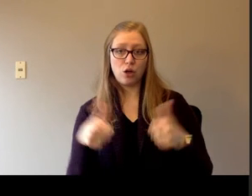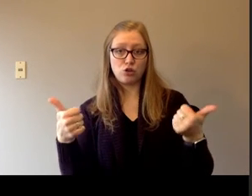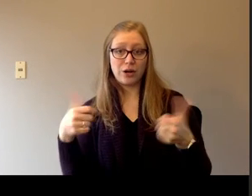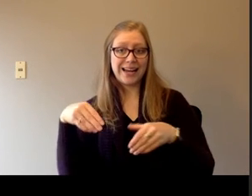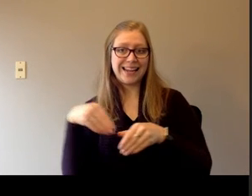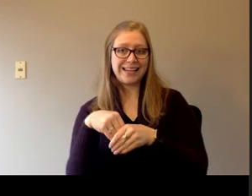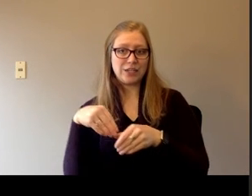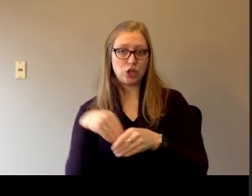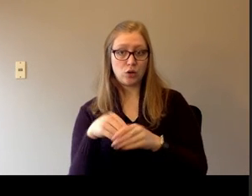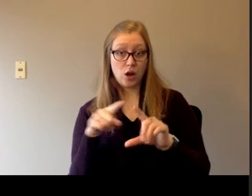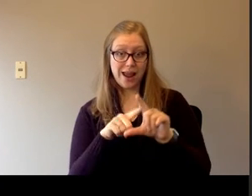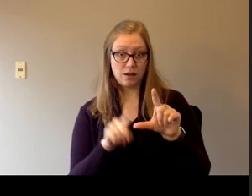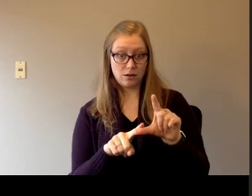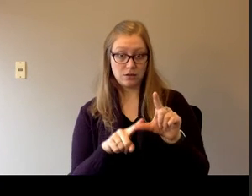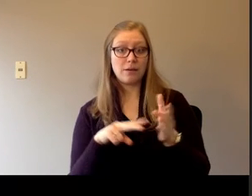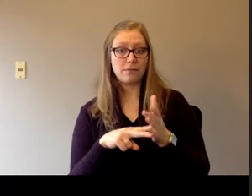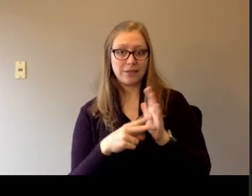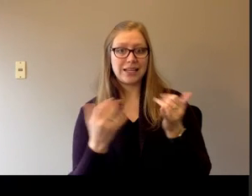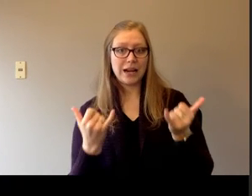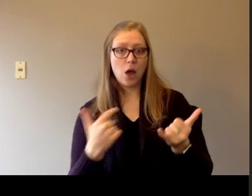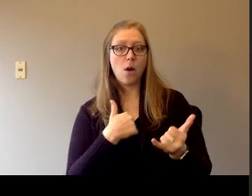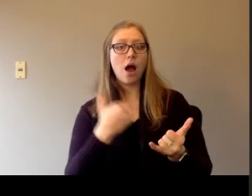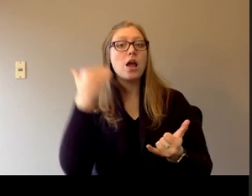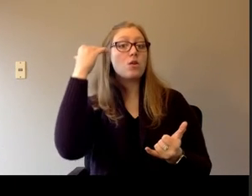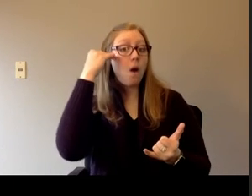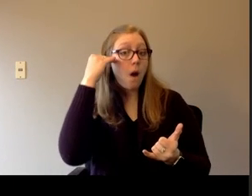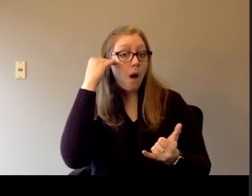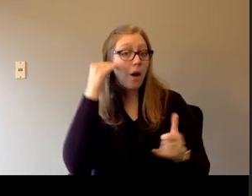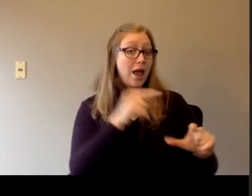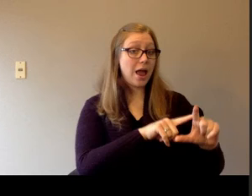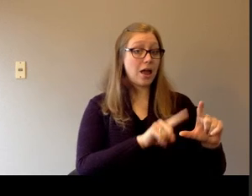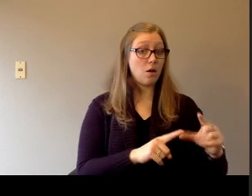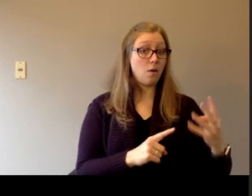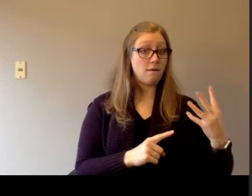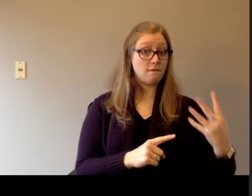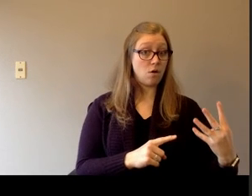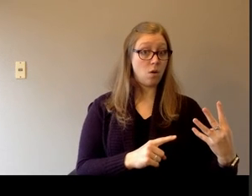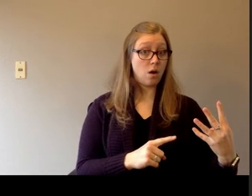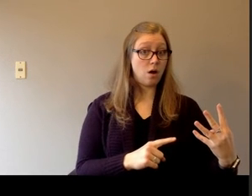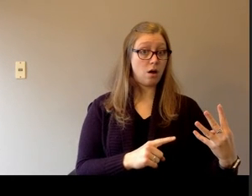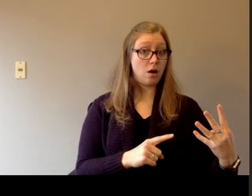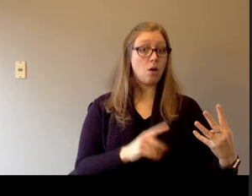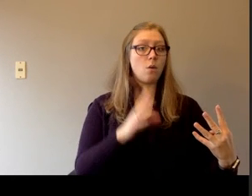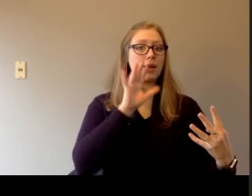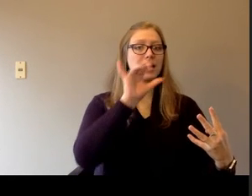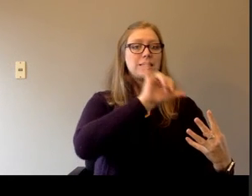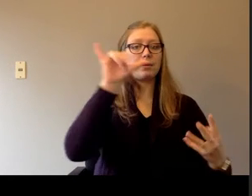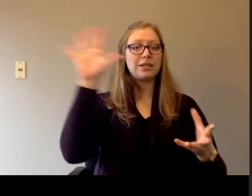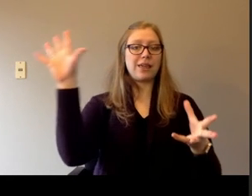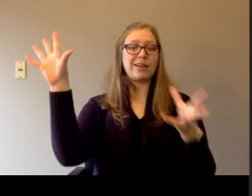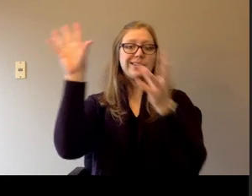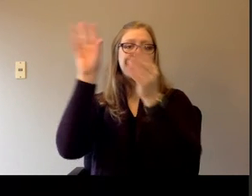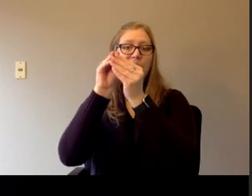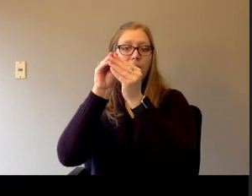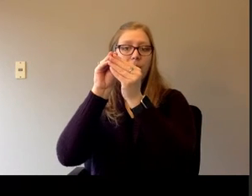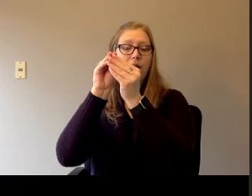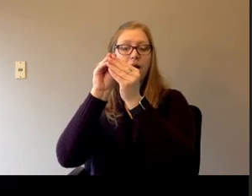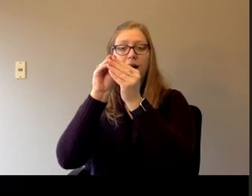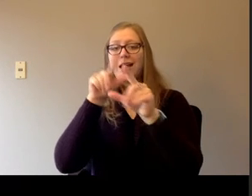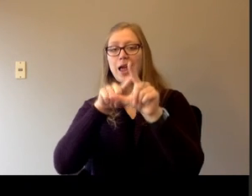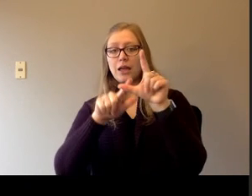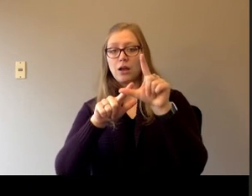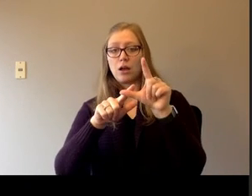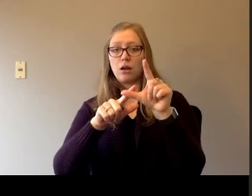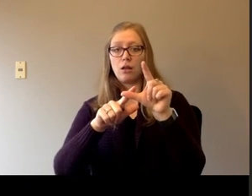as the sum of this angle right here. Let's give this a number, angle 5. So